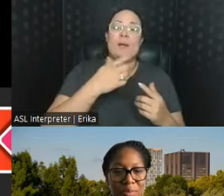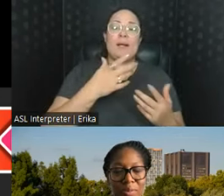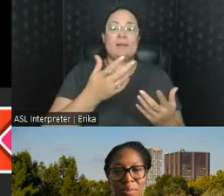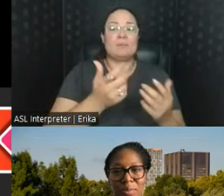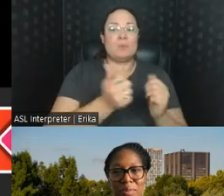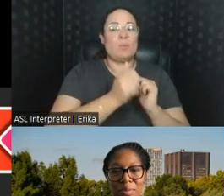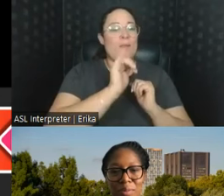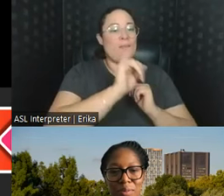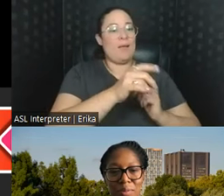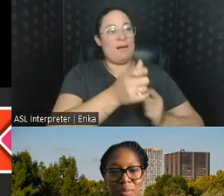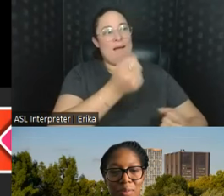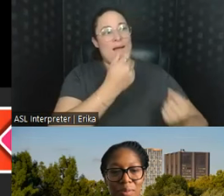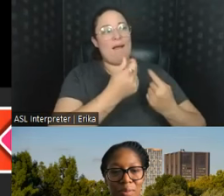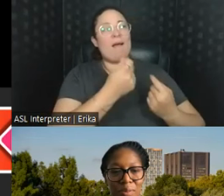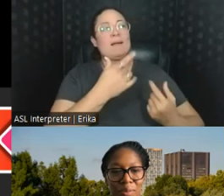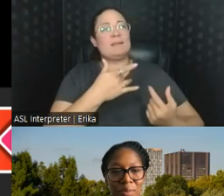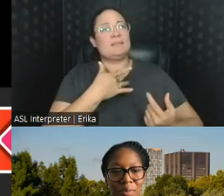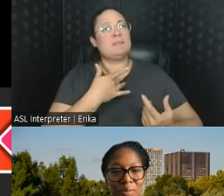stride. Okay.